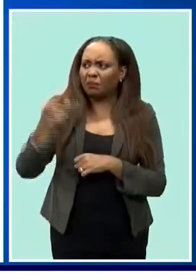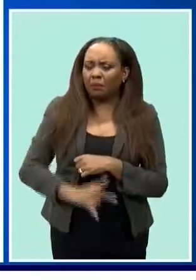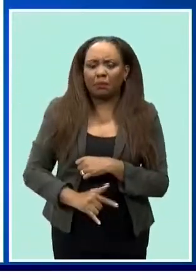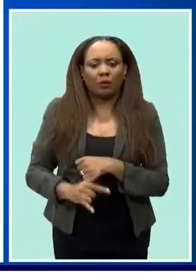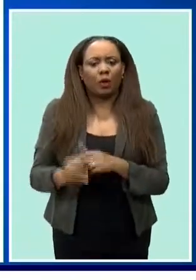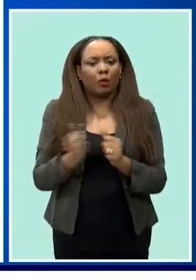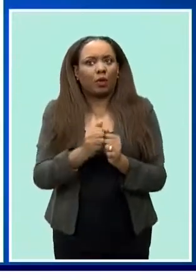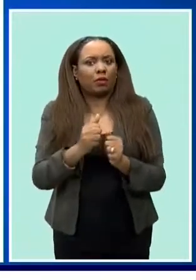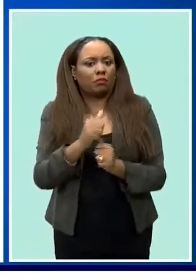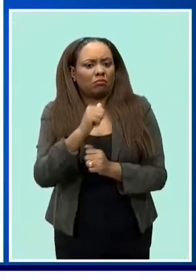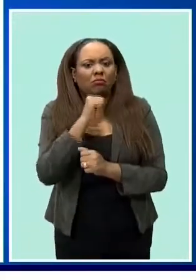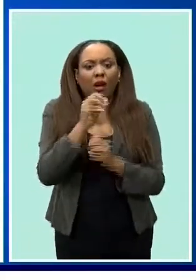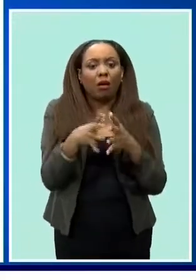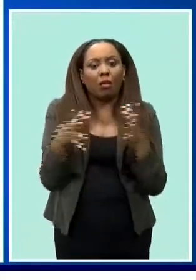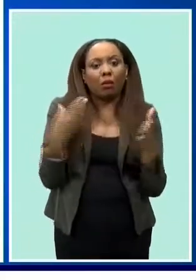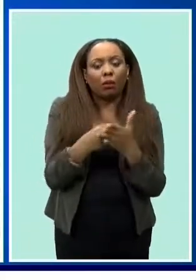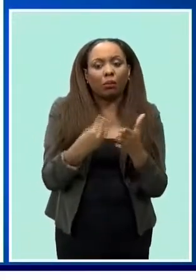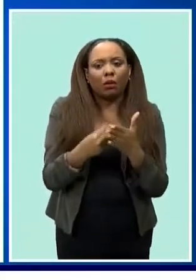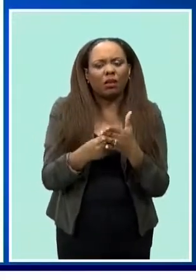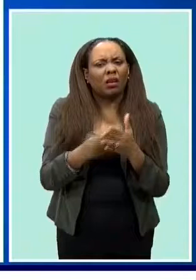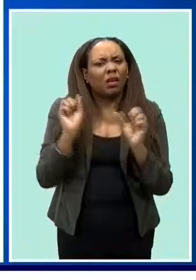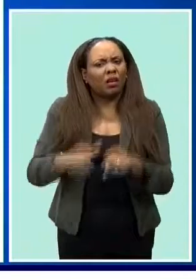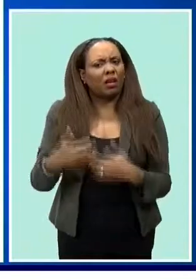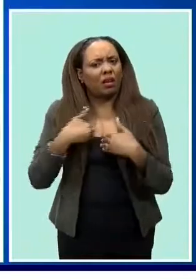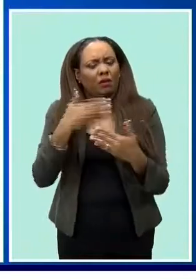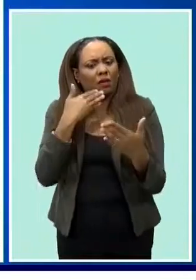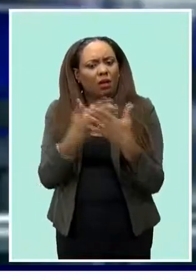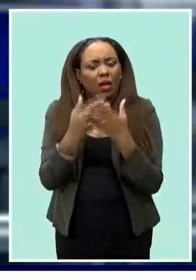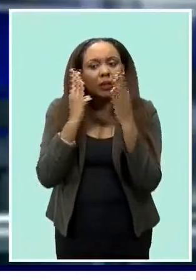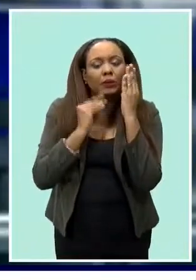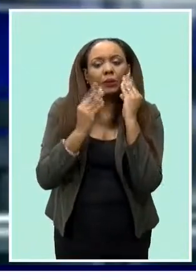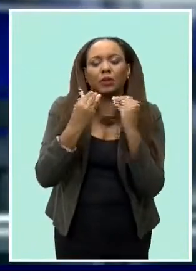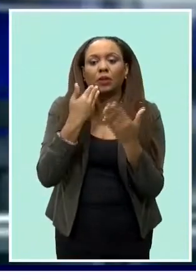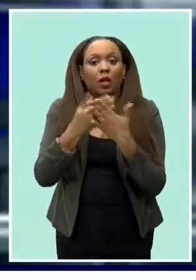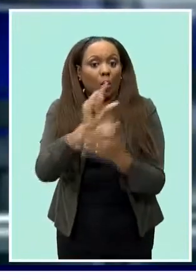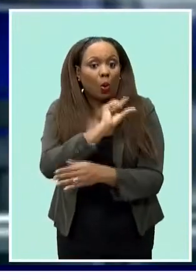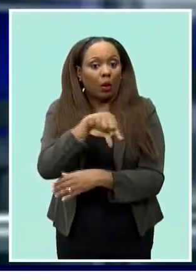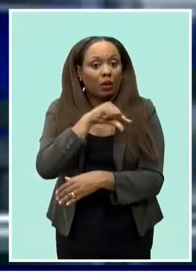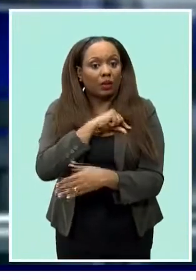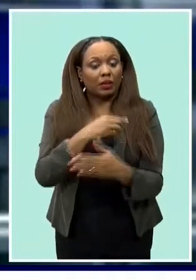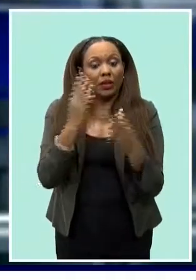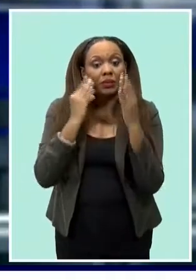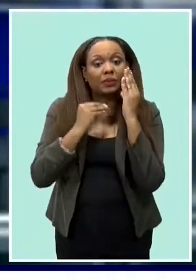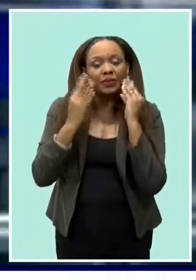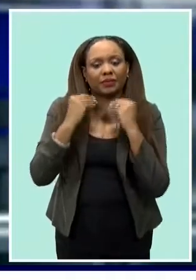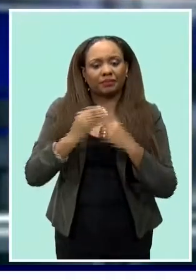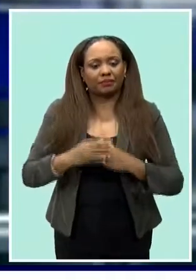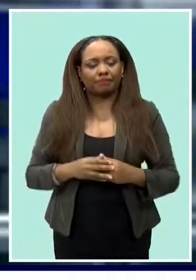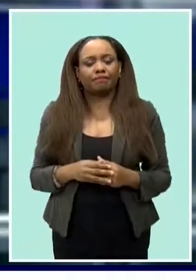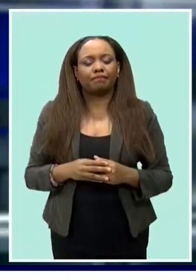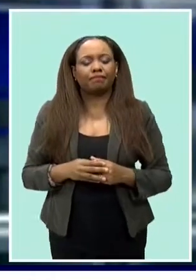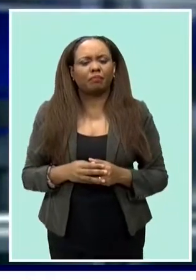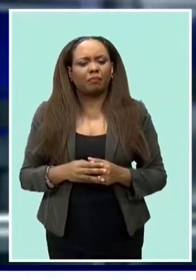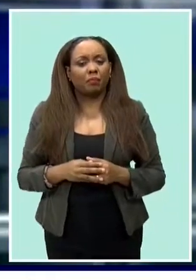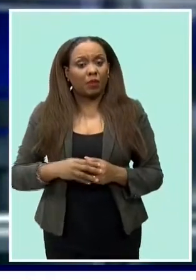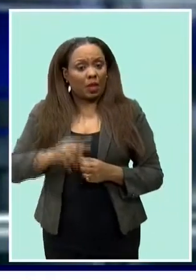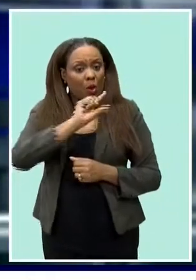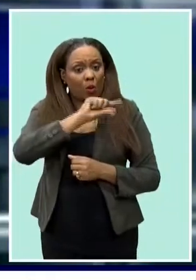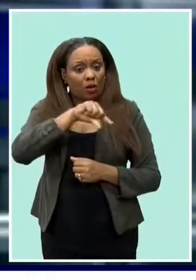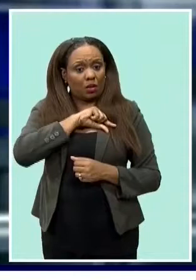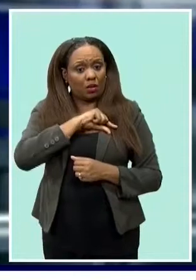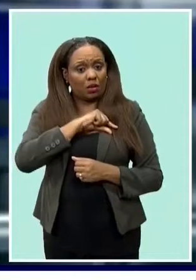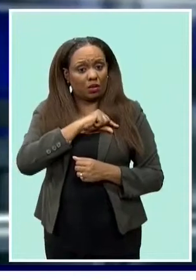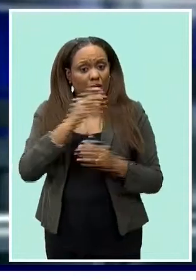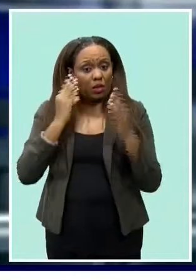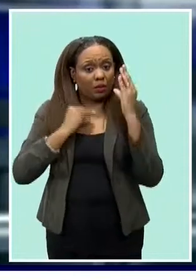And you can do Barbados on a budget and get quality experience. Now, he says that quality experience must be marketed in